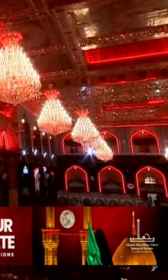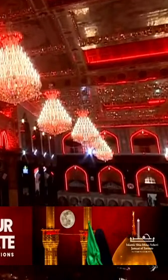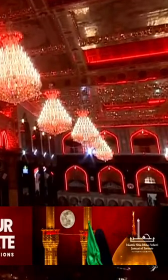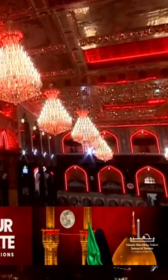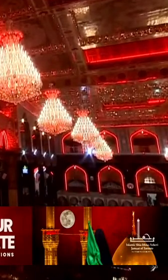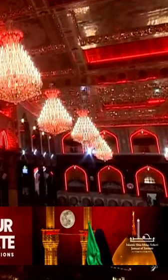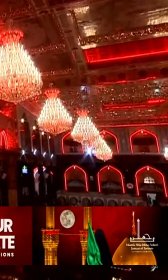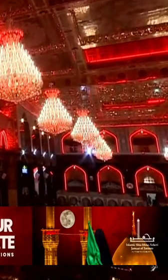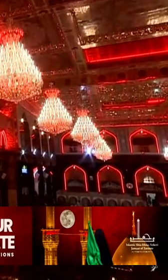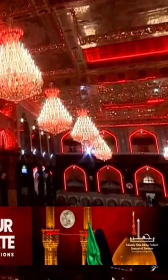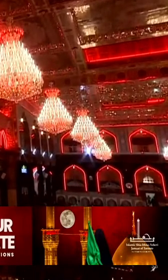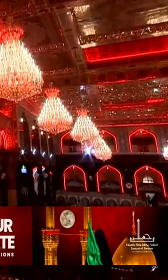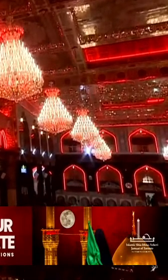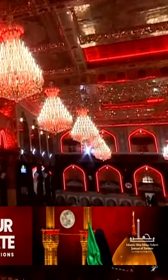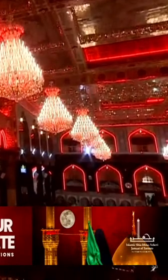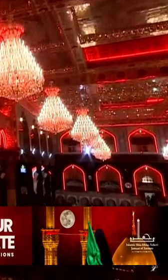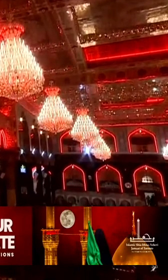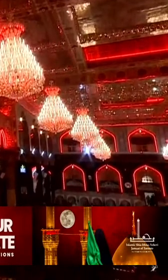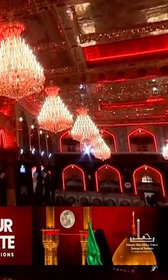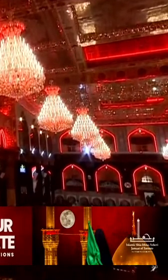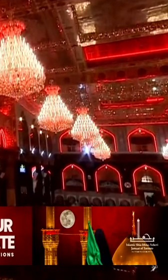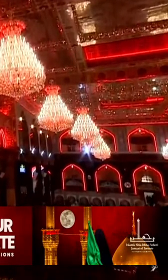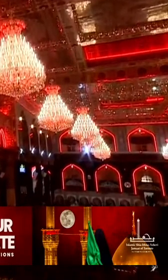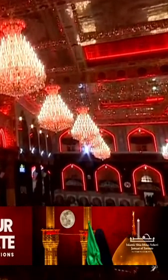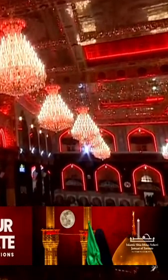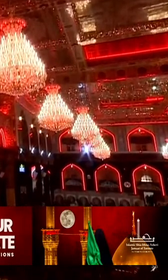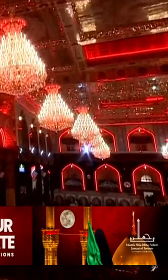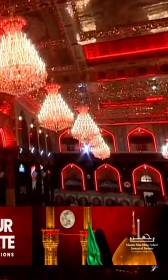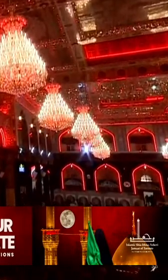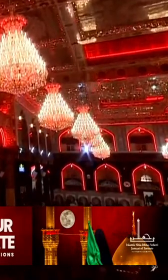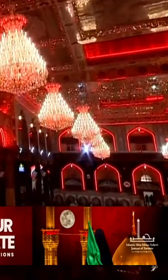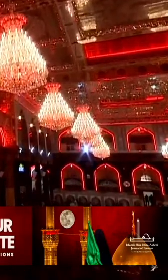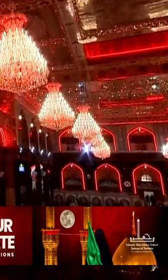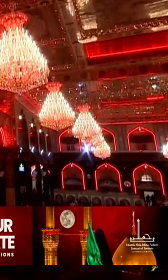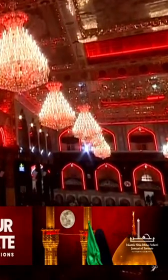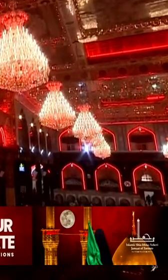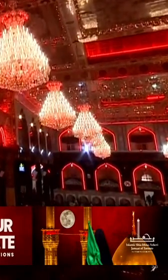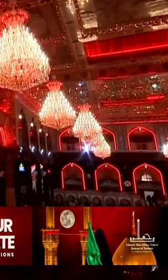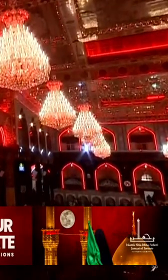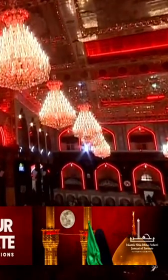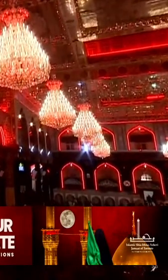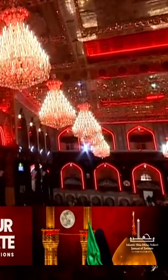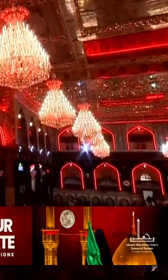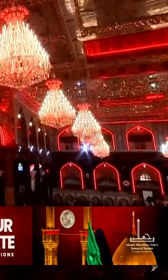Ya Hussein, Ya Hussein,